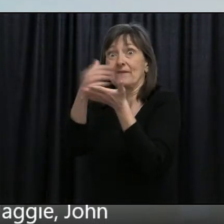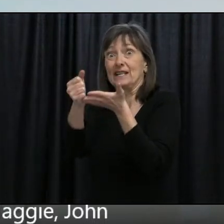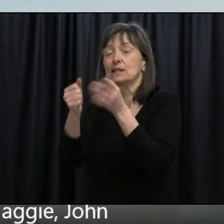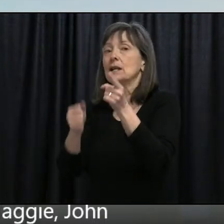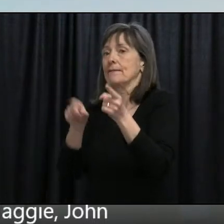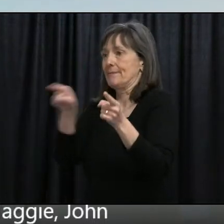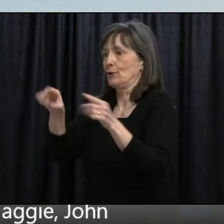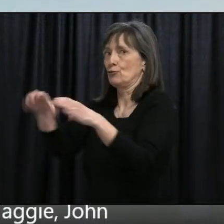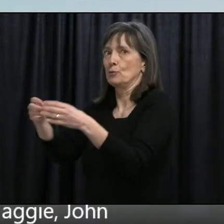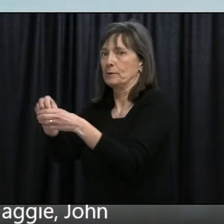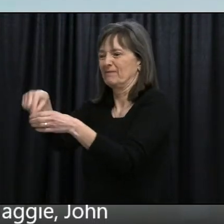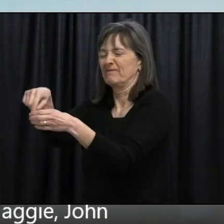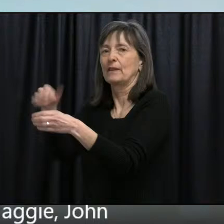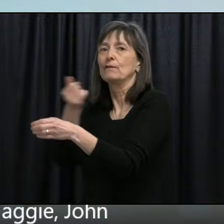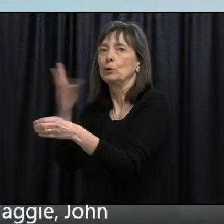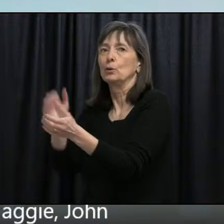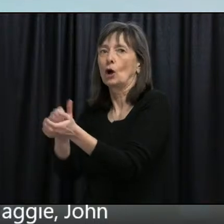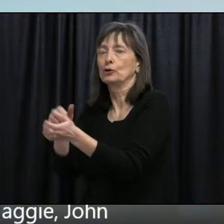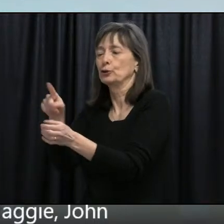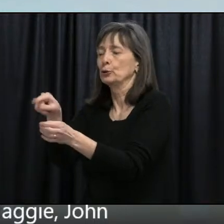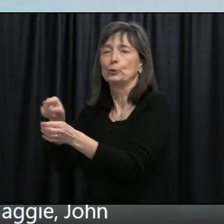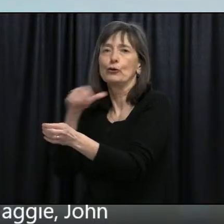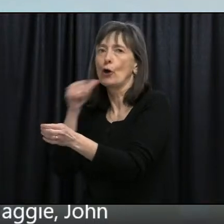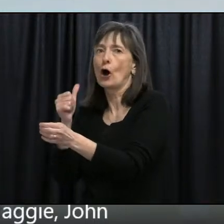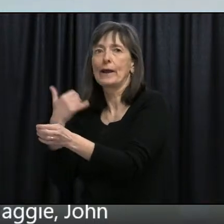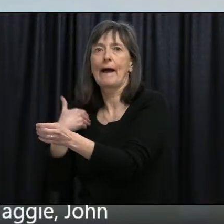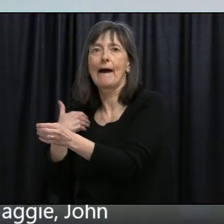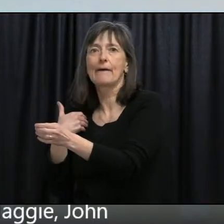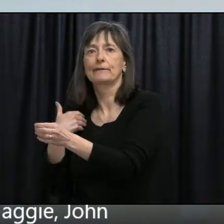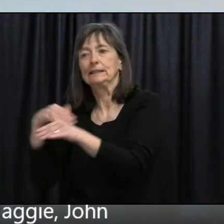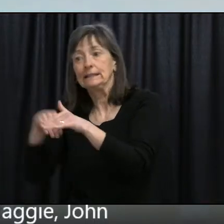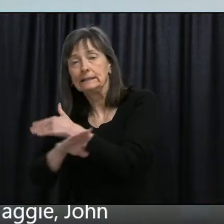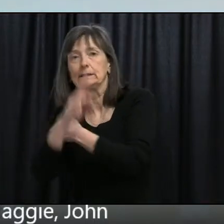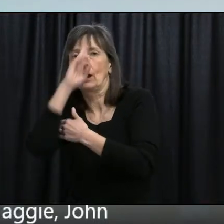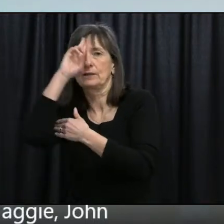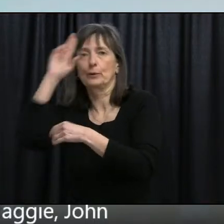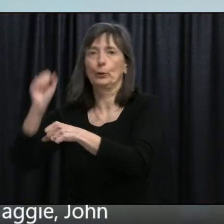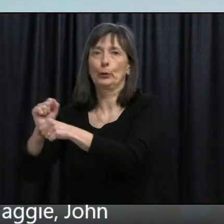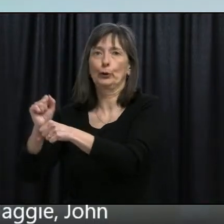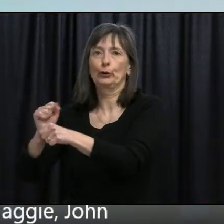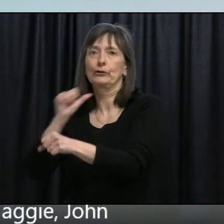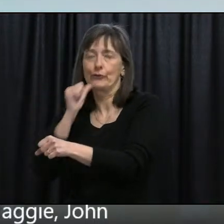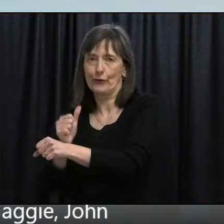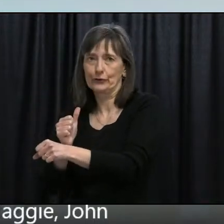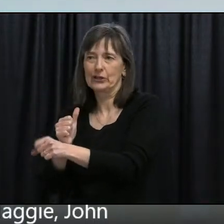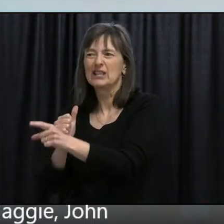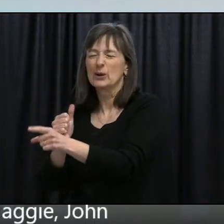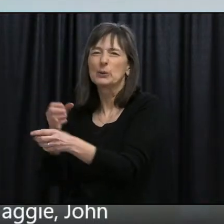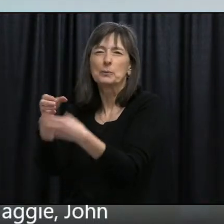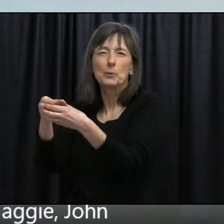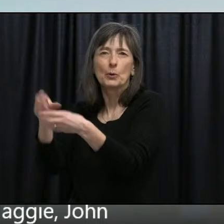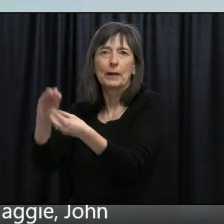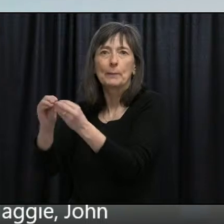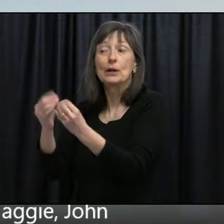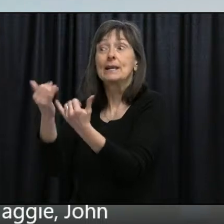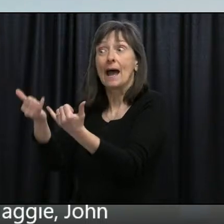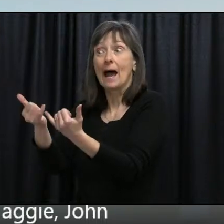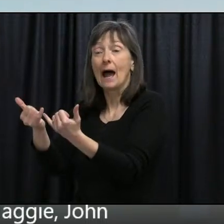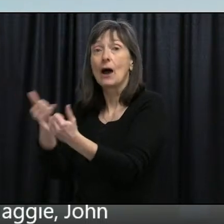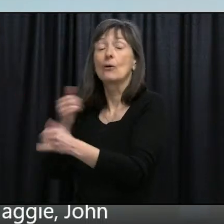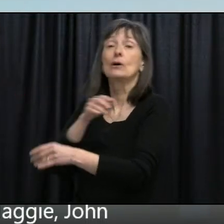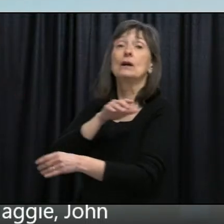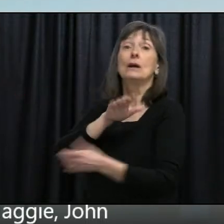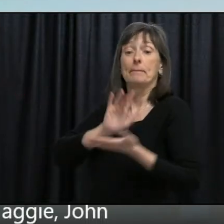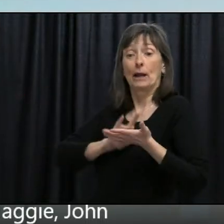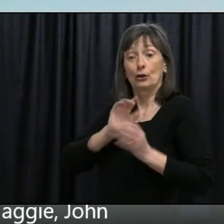So I think that's an issue that is small in number, obviously one that Eastern Health are now aware of, thanks to the